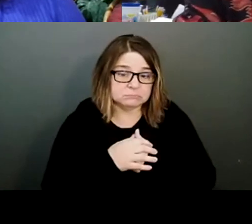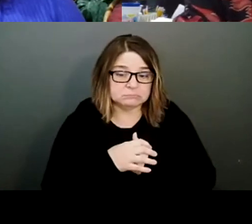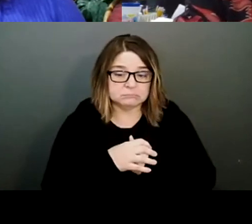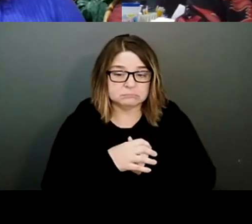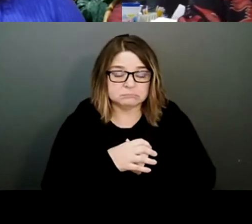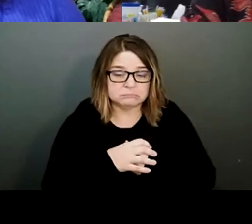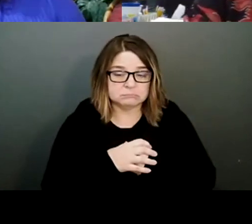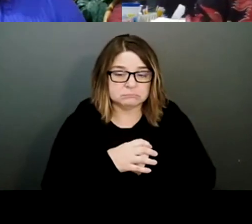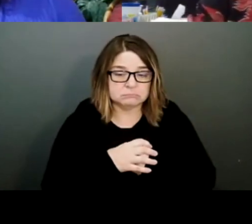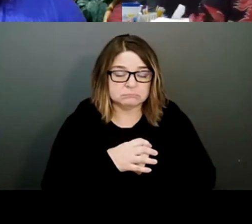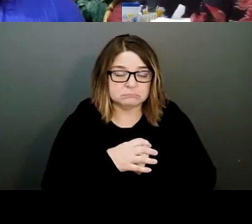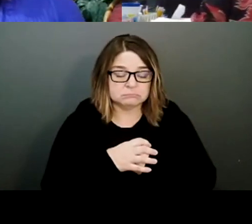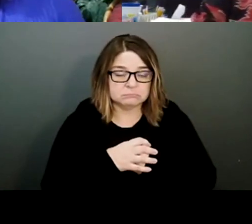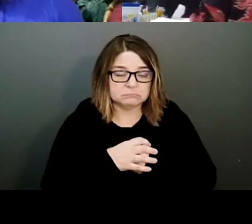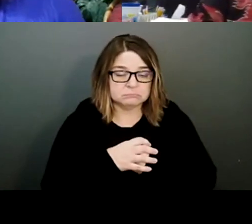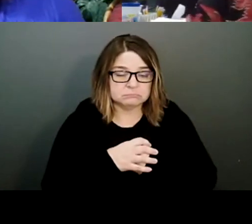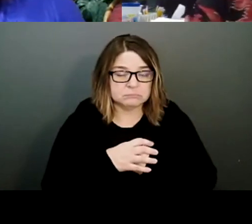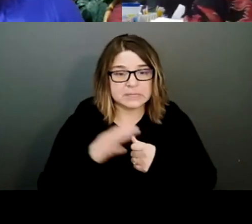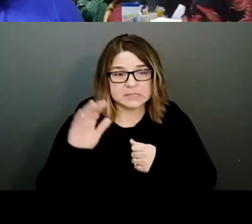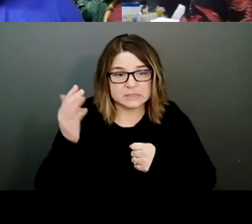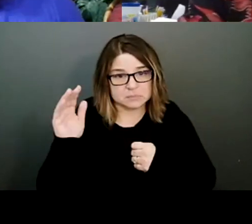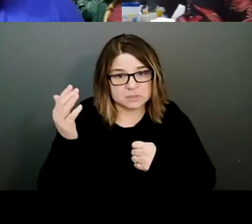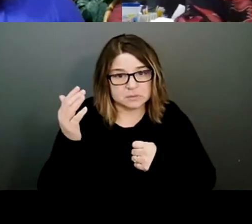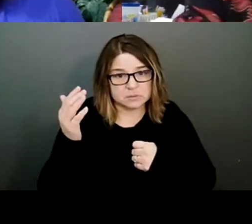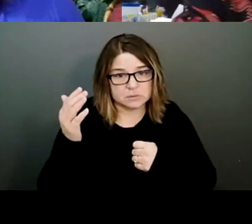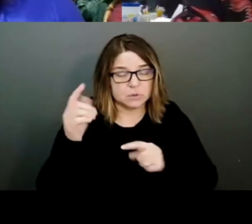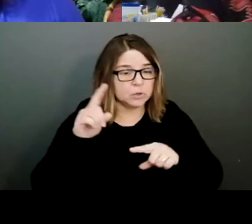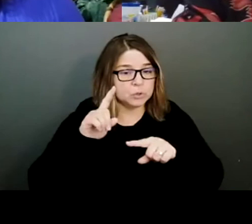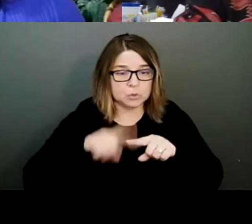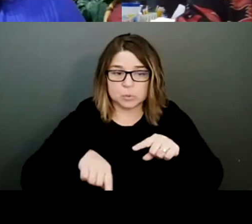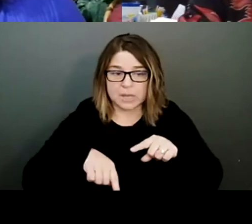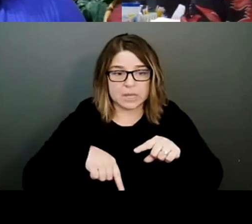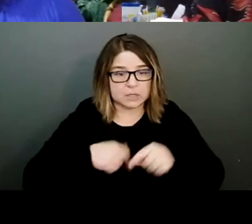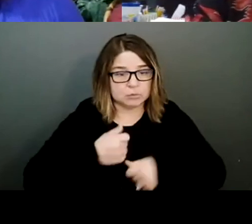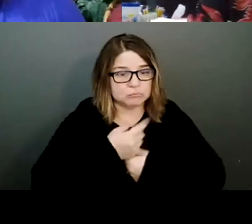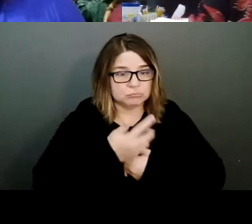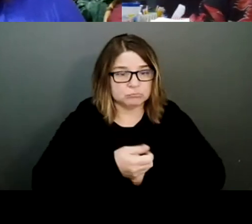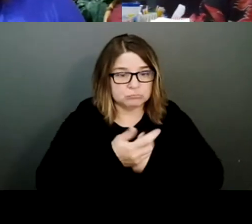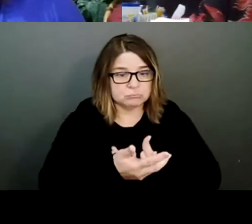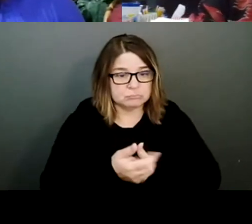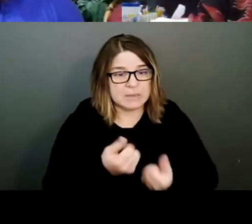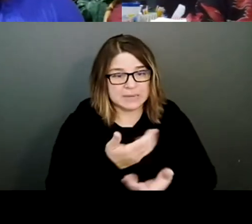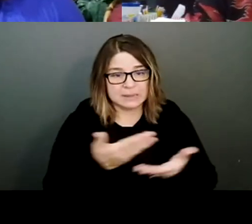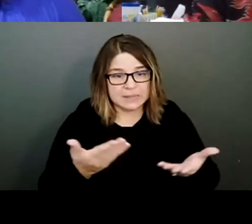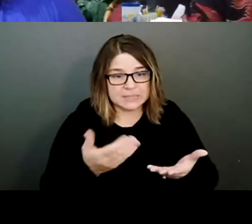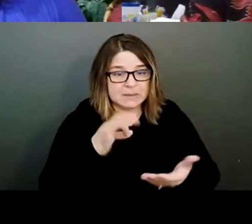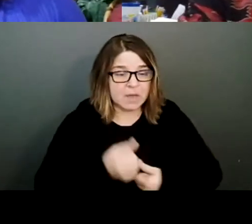and how that seems like it's a part, you can't share a lot of things because it's always used against you.